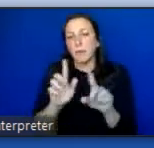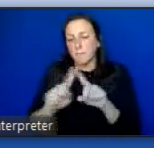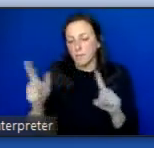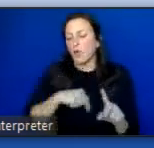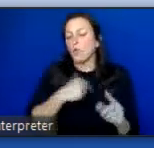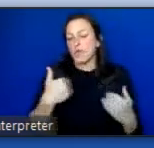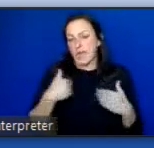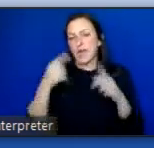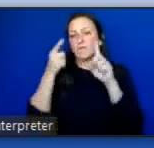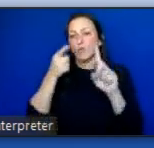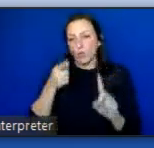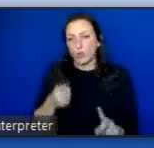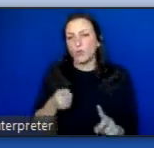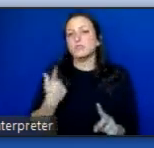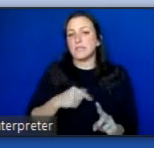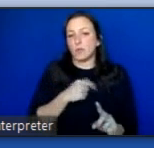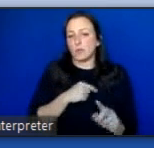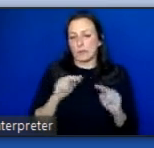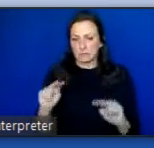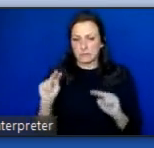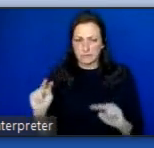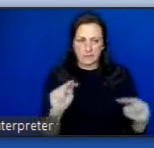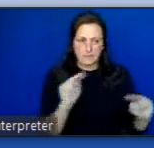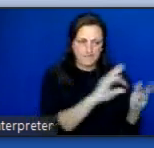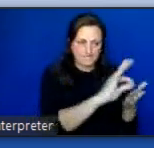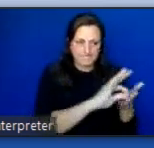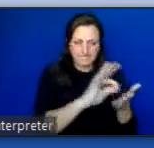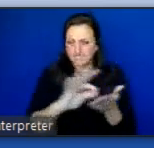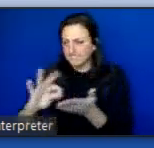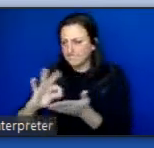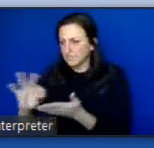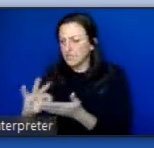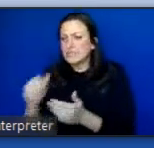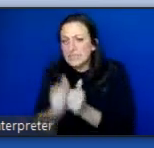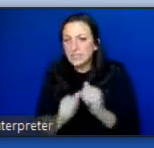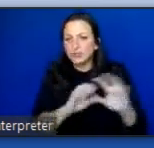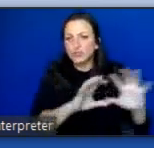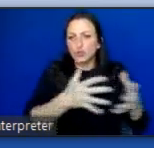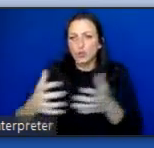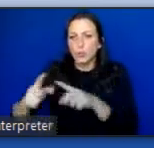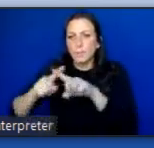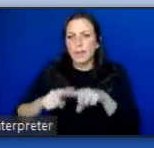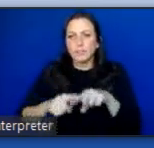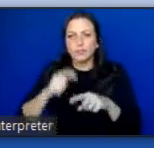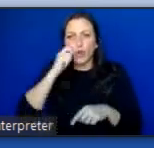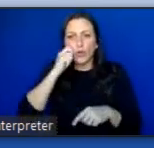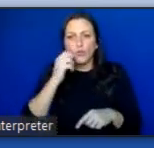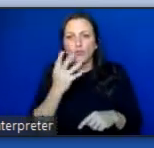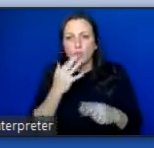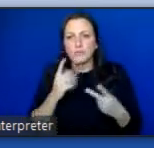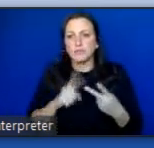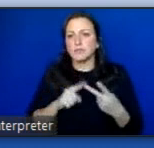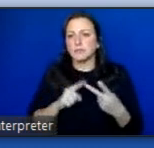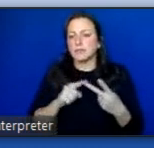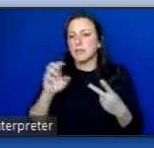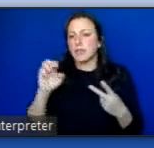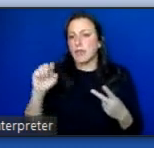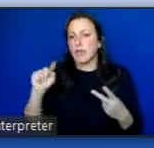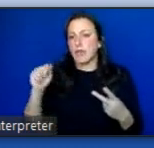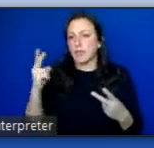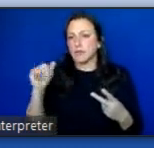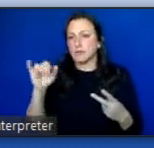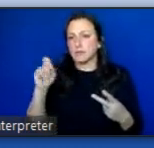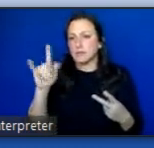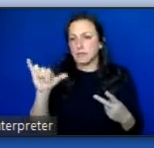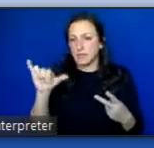are monitoring closely groups by race and ethnicity to make sure that we